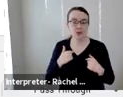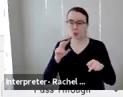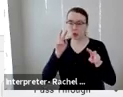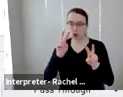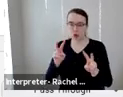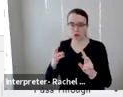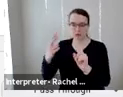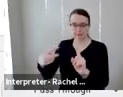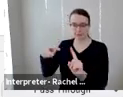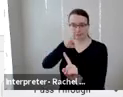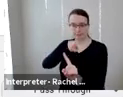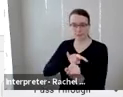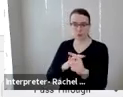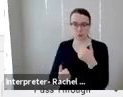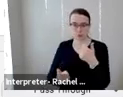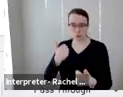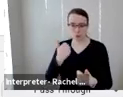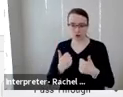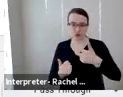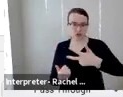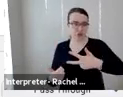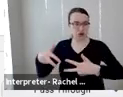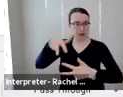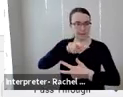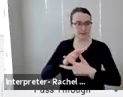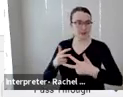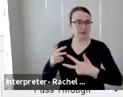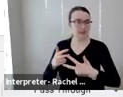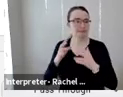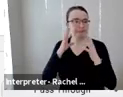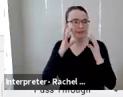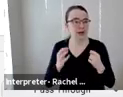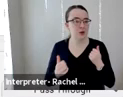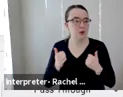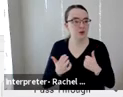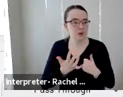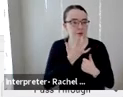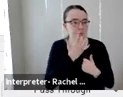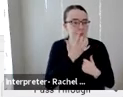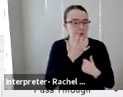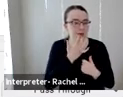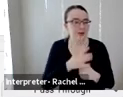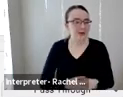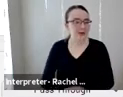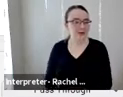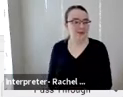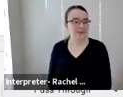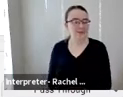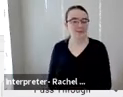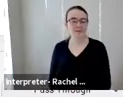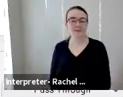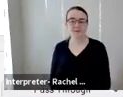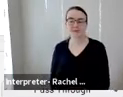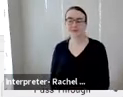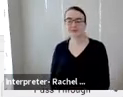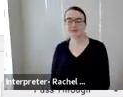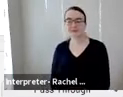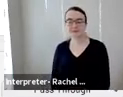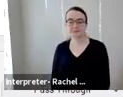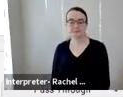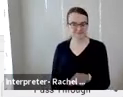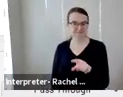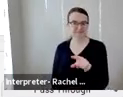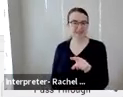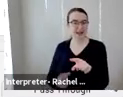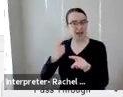and figure out the composition and said, this is the right one, right? When you looked at those images, I can say this is